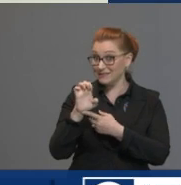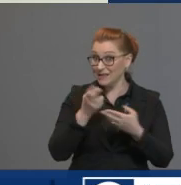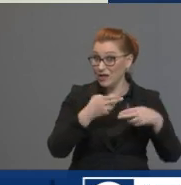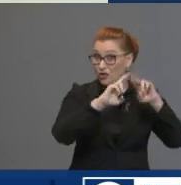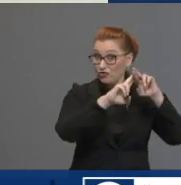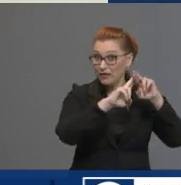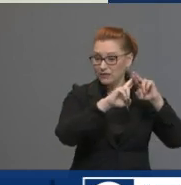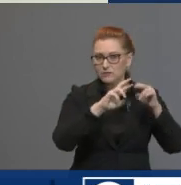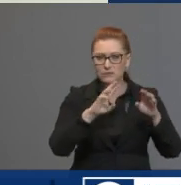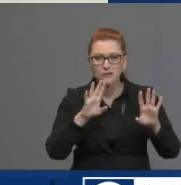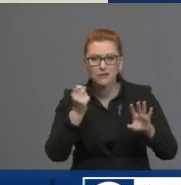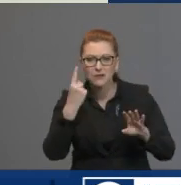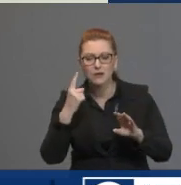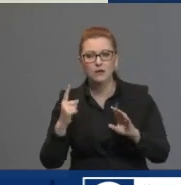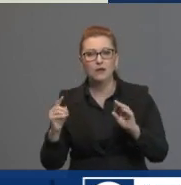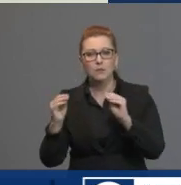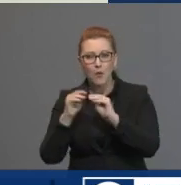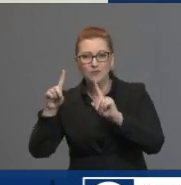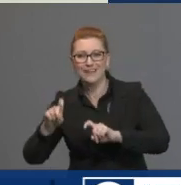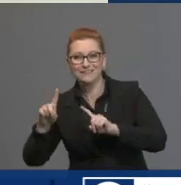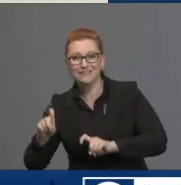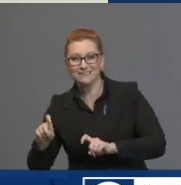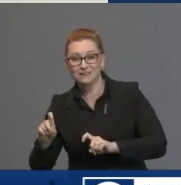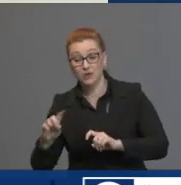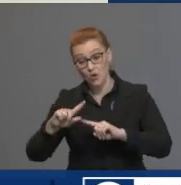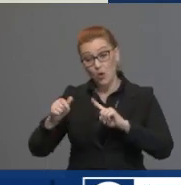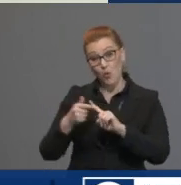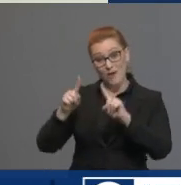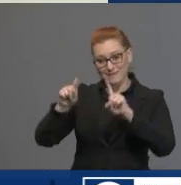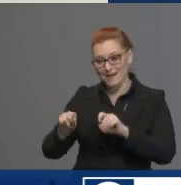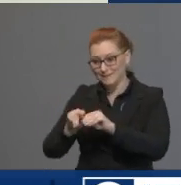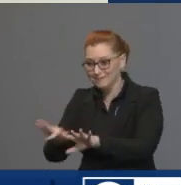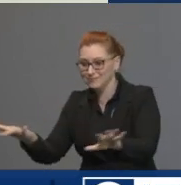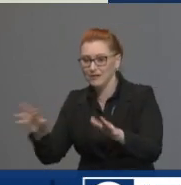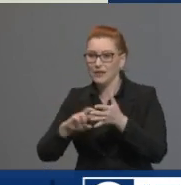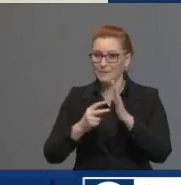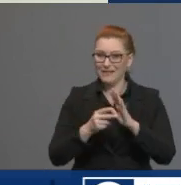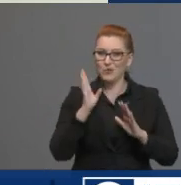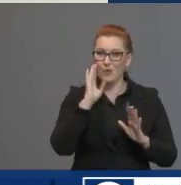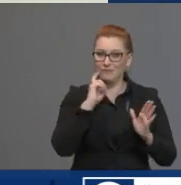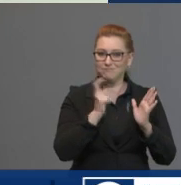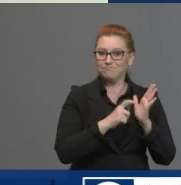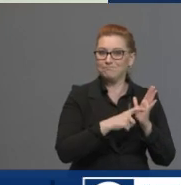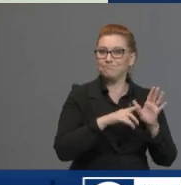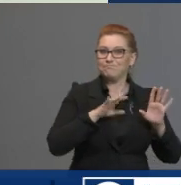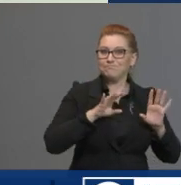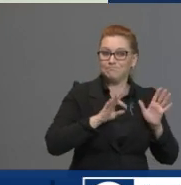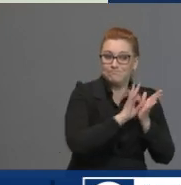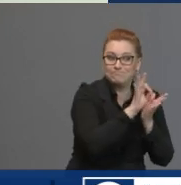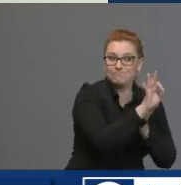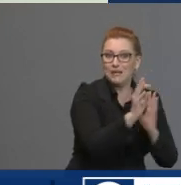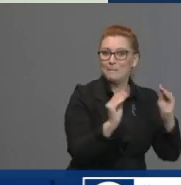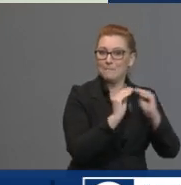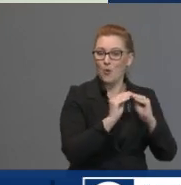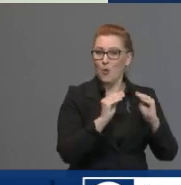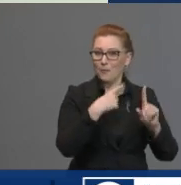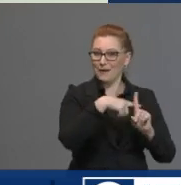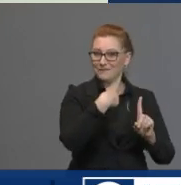in testing. So when you have additional tests, you're going to have additional cases. But this virus has